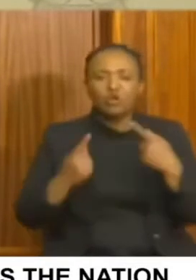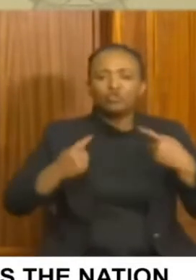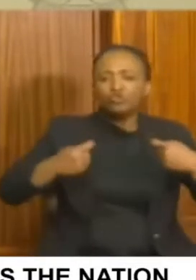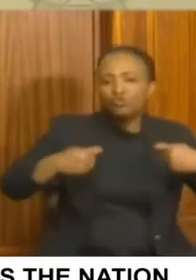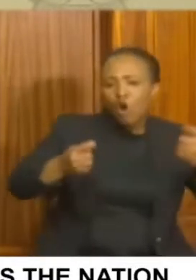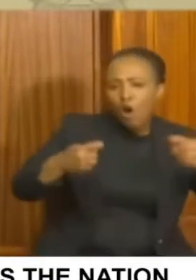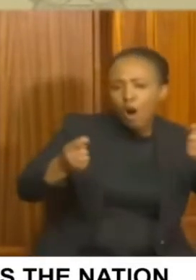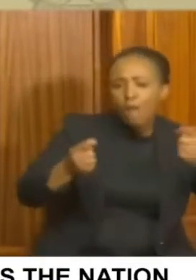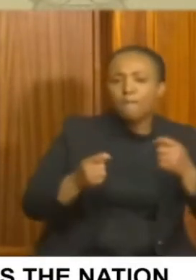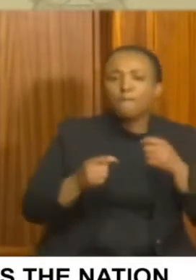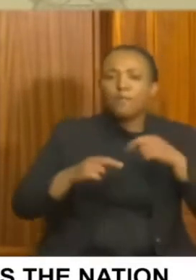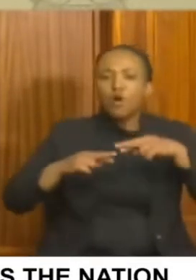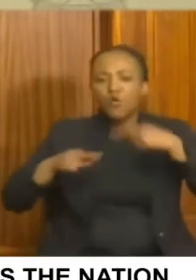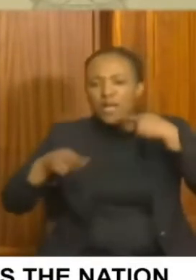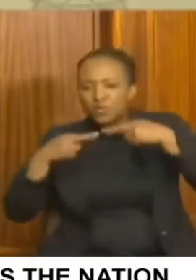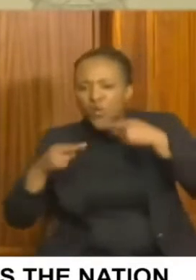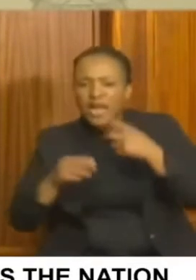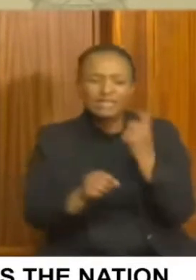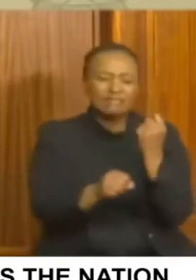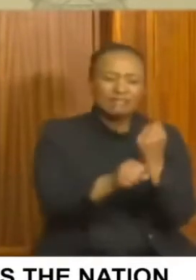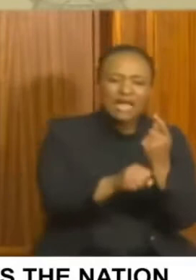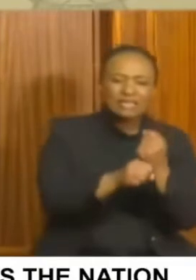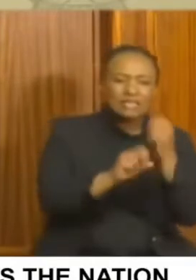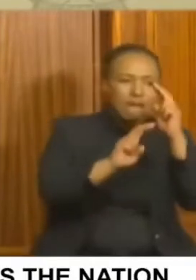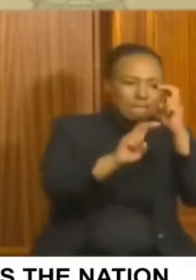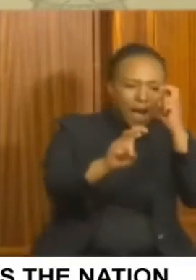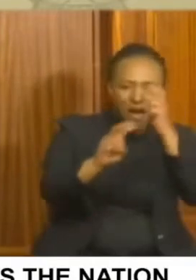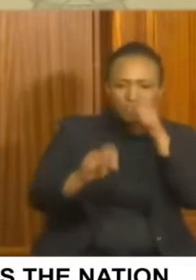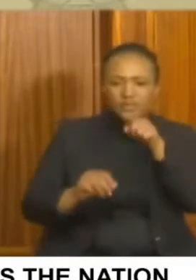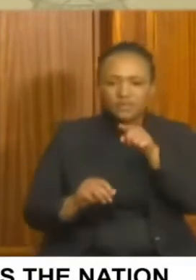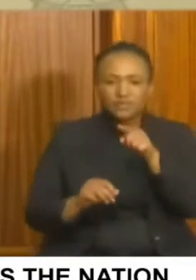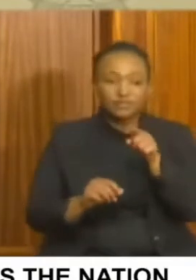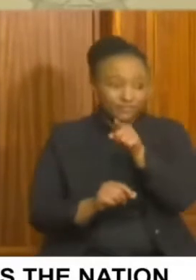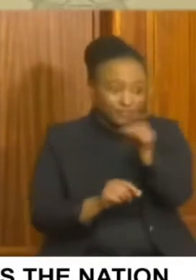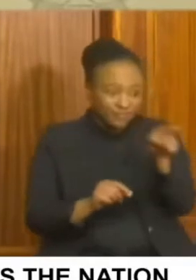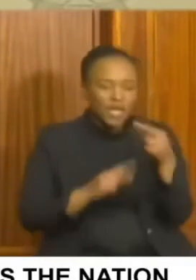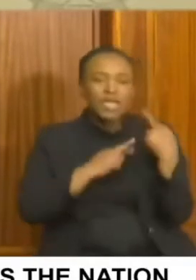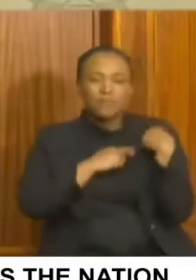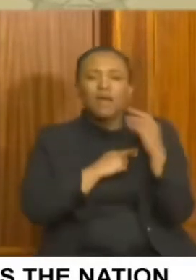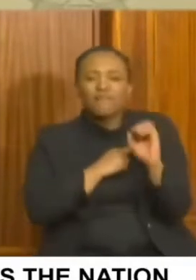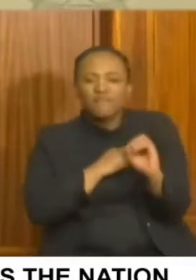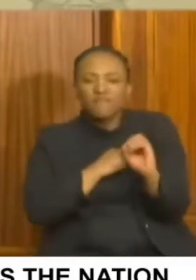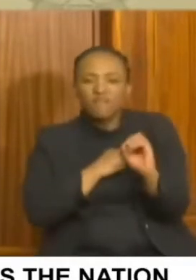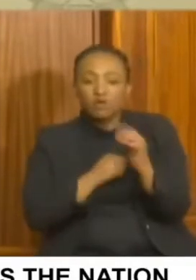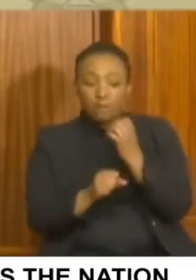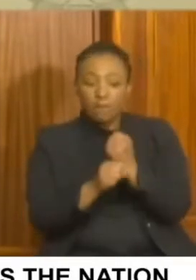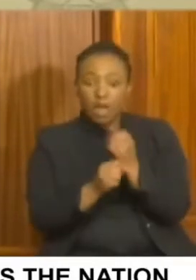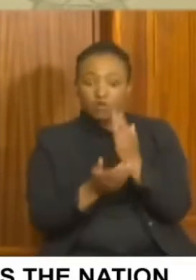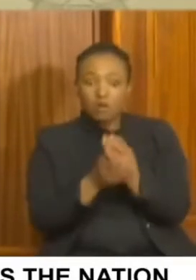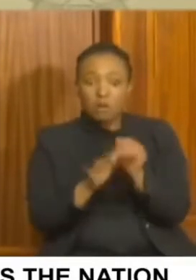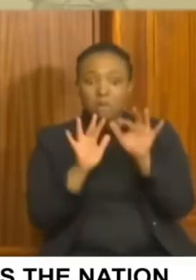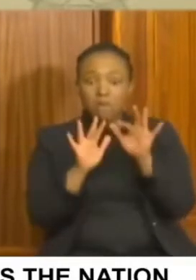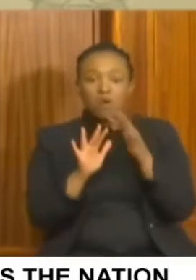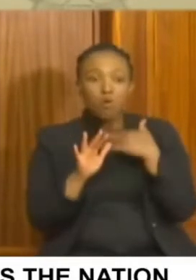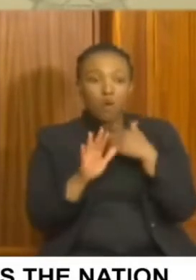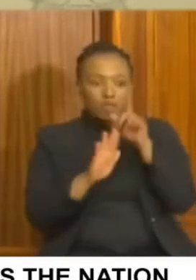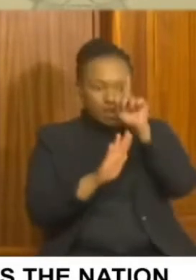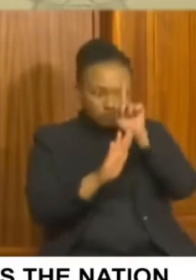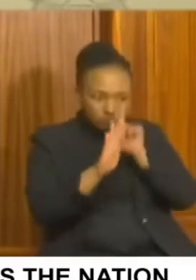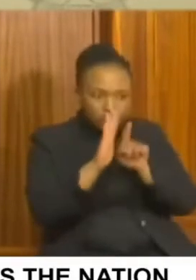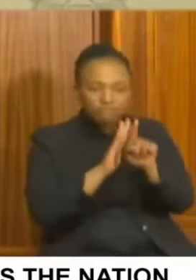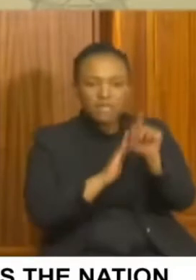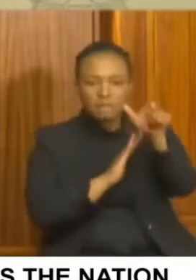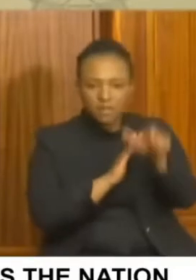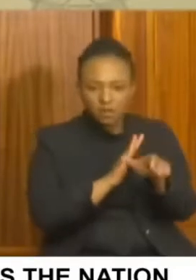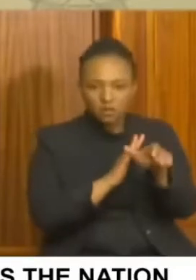shops, restaurants, taxis, and buses all have a responsibility to ensure that people on their